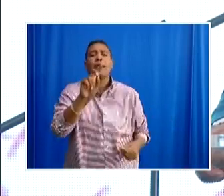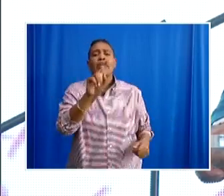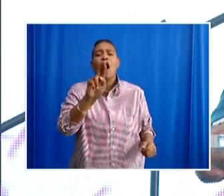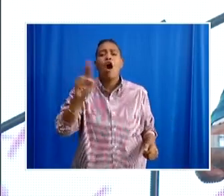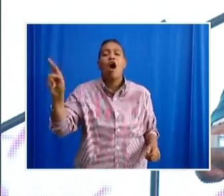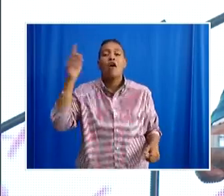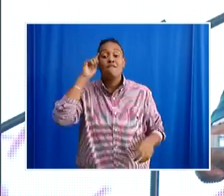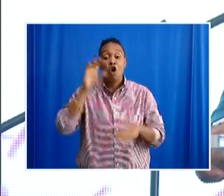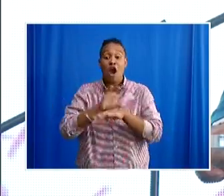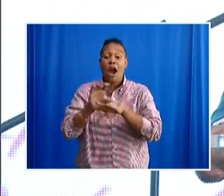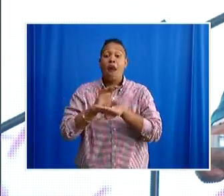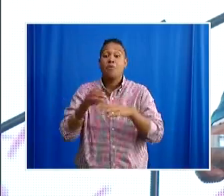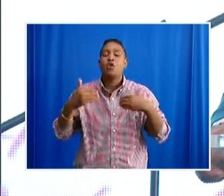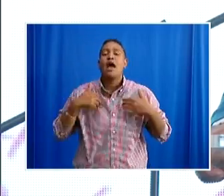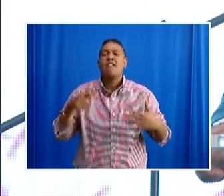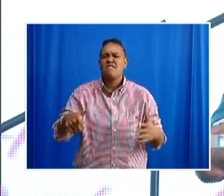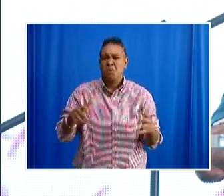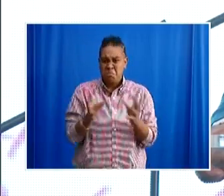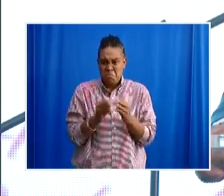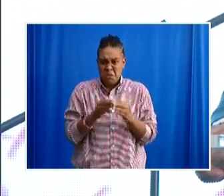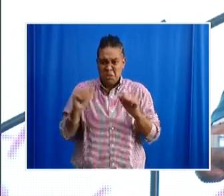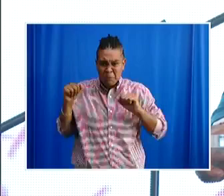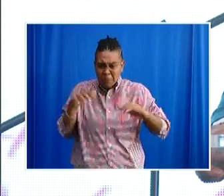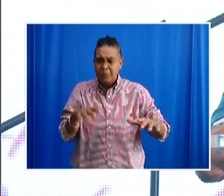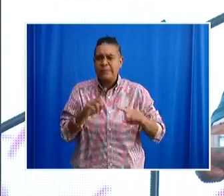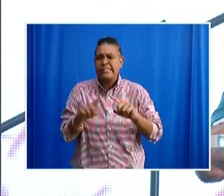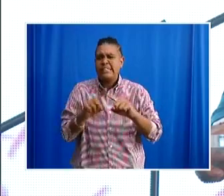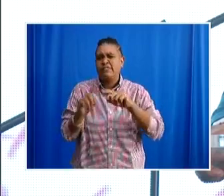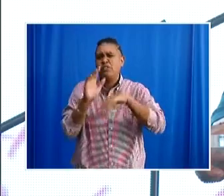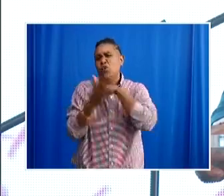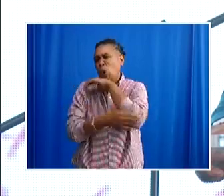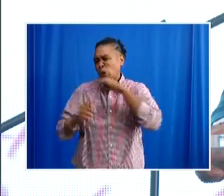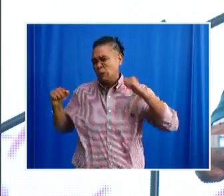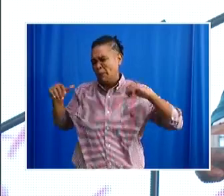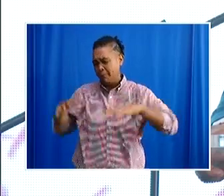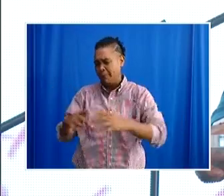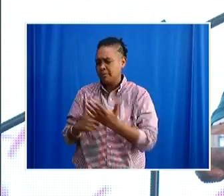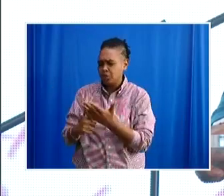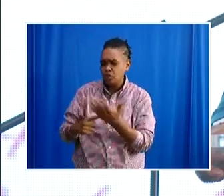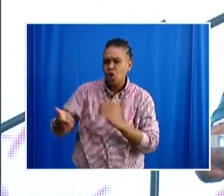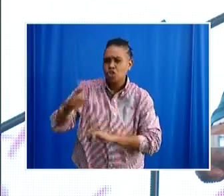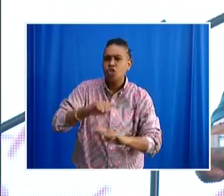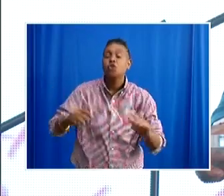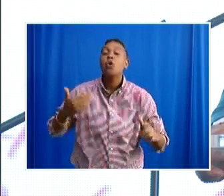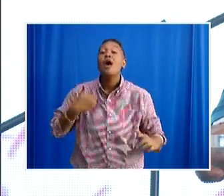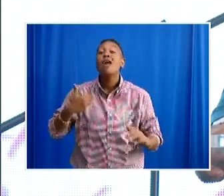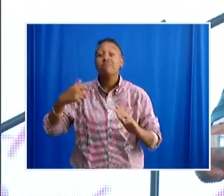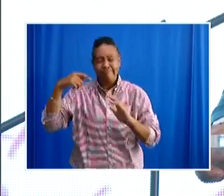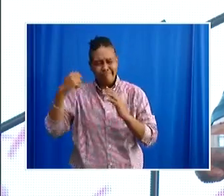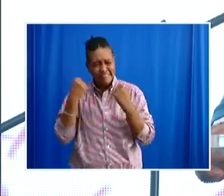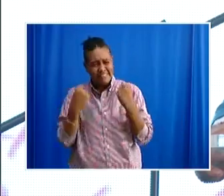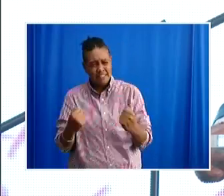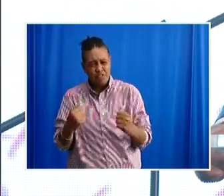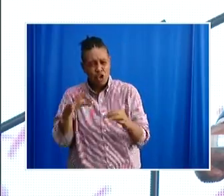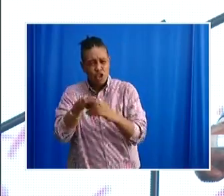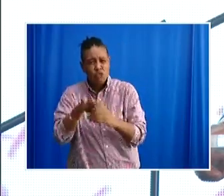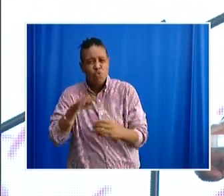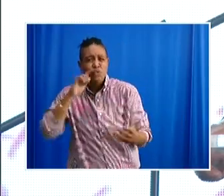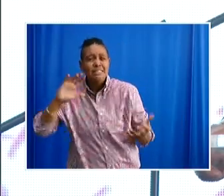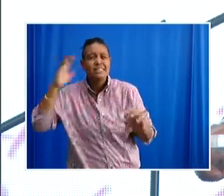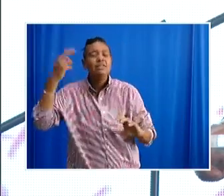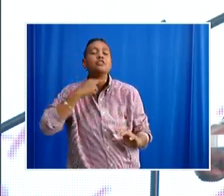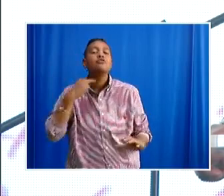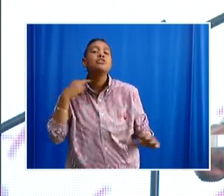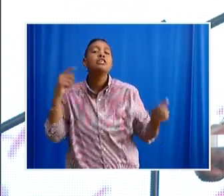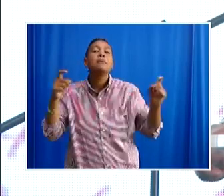for the Caribbean to host a regional platform recognizing the significant contribution the Comprehensive Disaster Management Strategy has